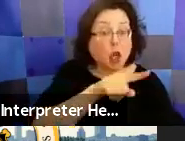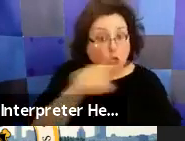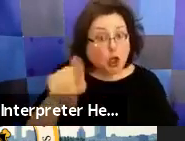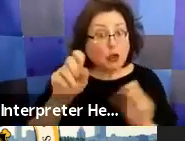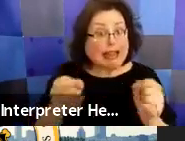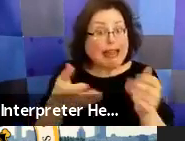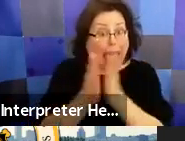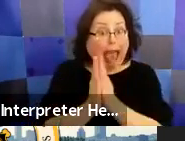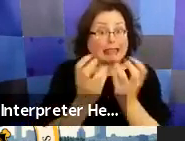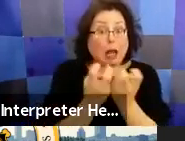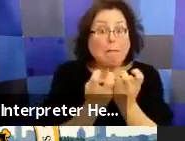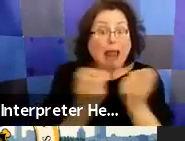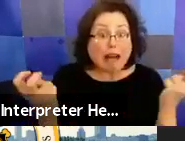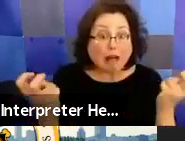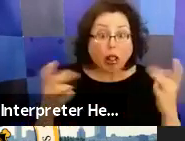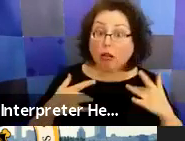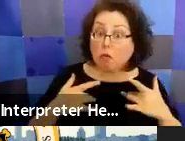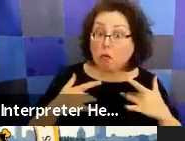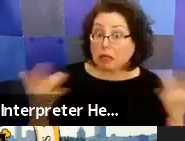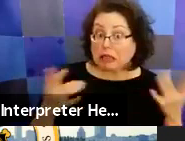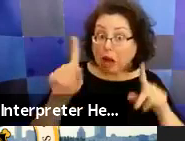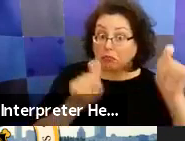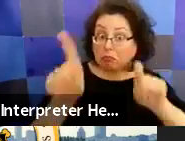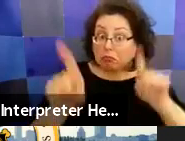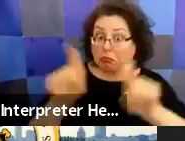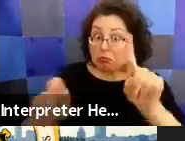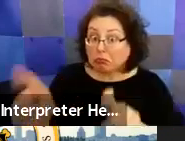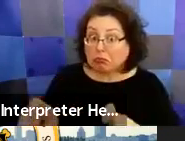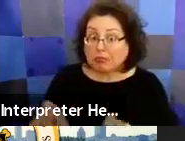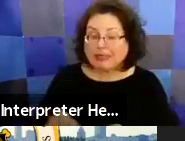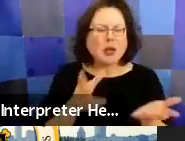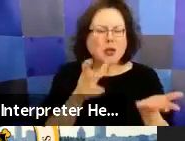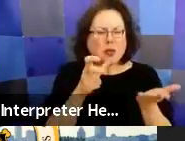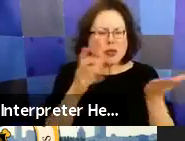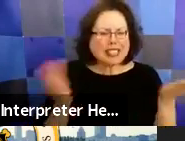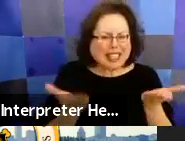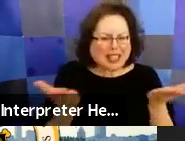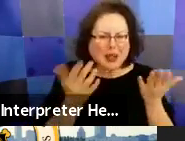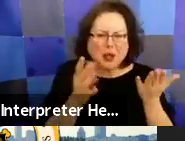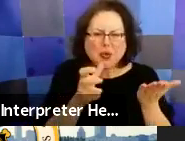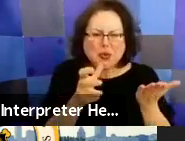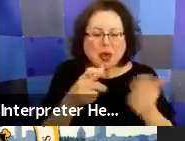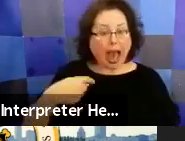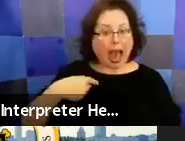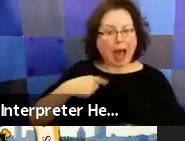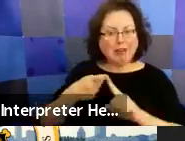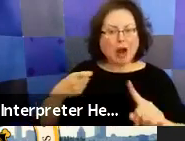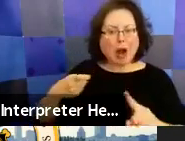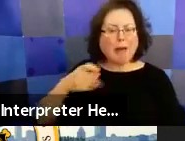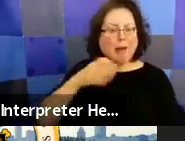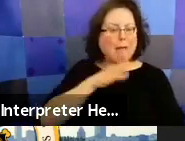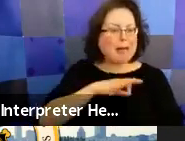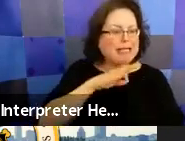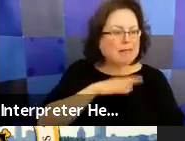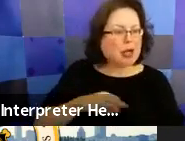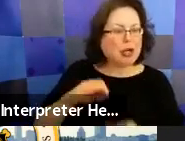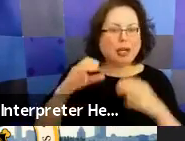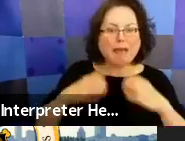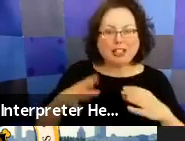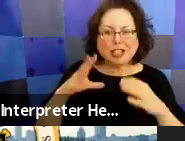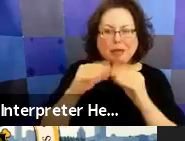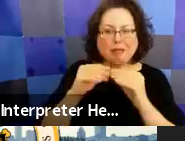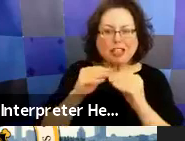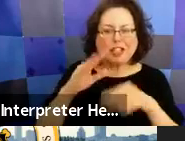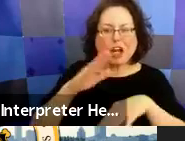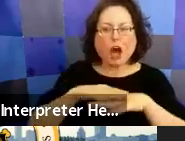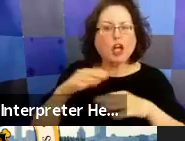of our panel. Who do we have here with us? So I'm from the Pittsburgh Commission on Human Relations. I may have forgotten to